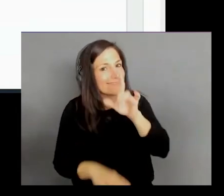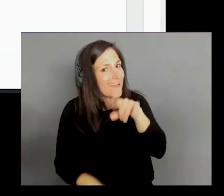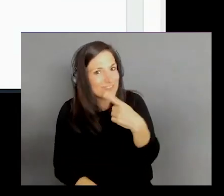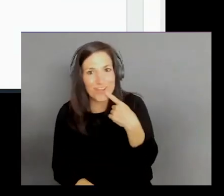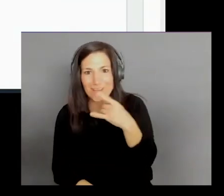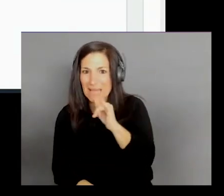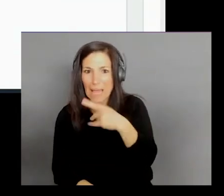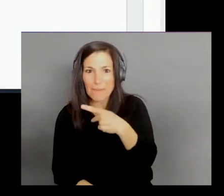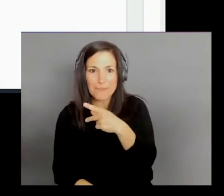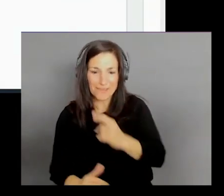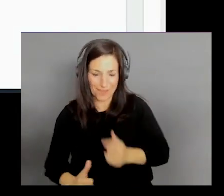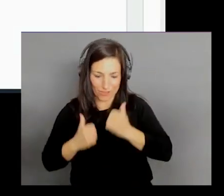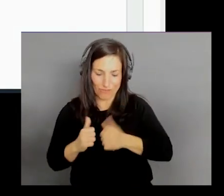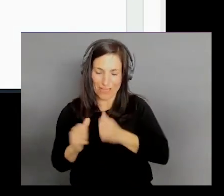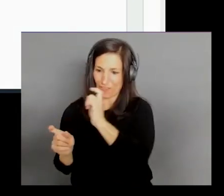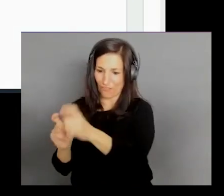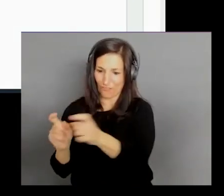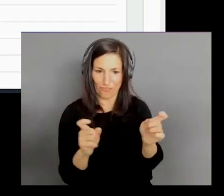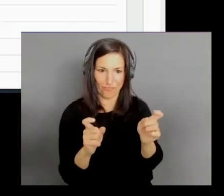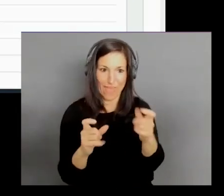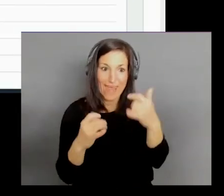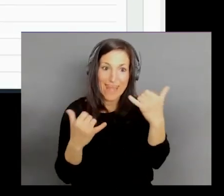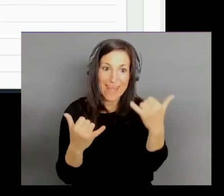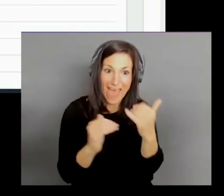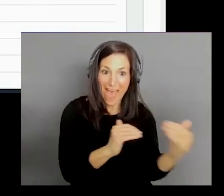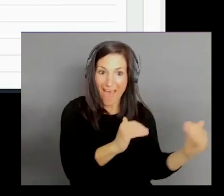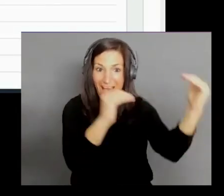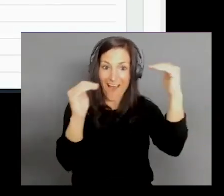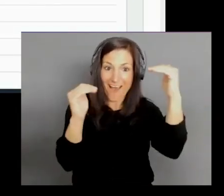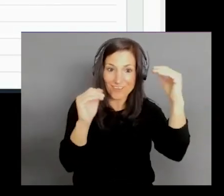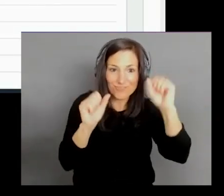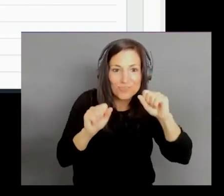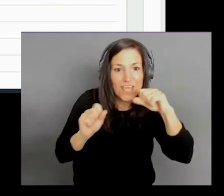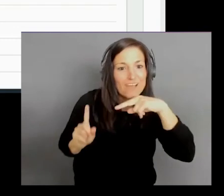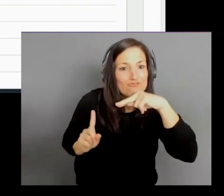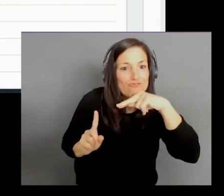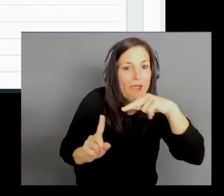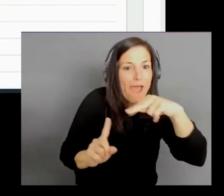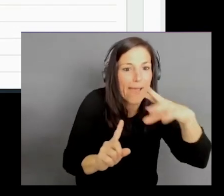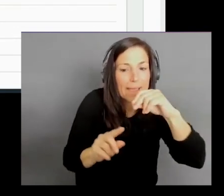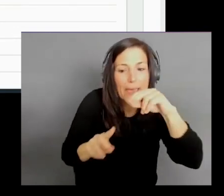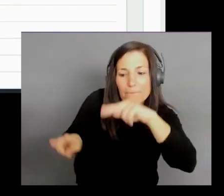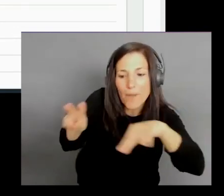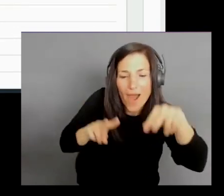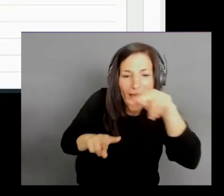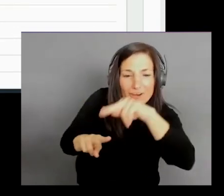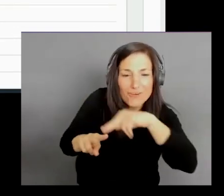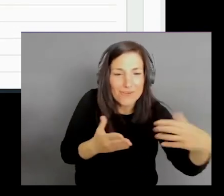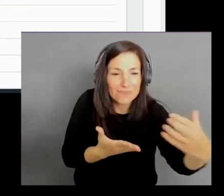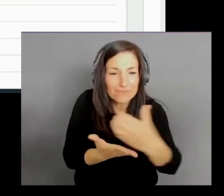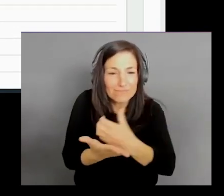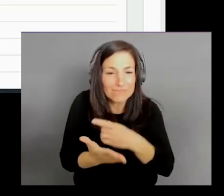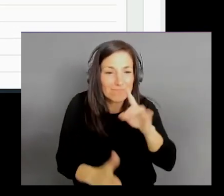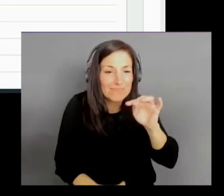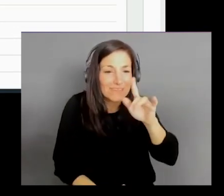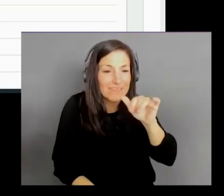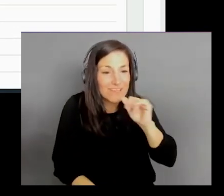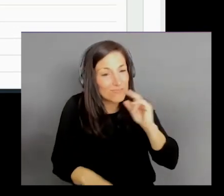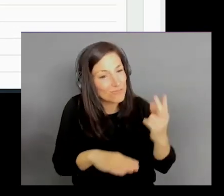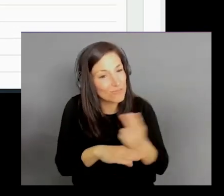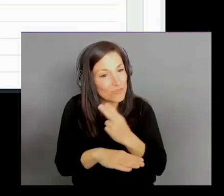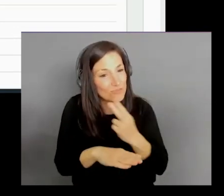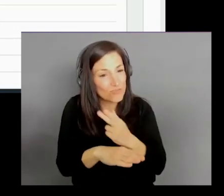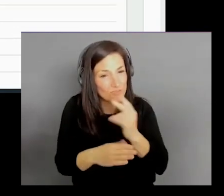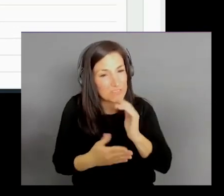can track them, now you can monitor them, now you can gather data that you can use to influence your business decisions.